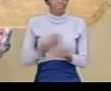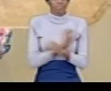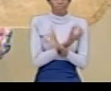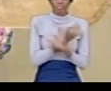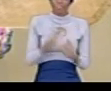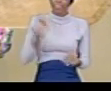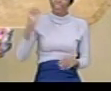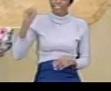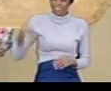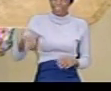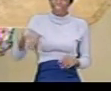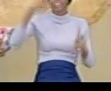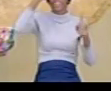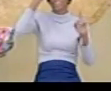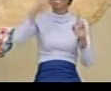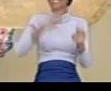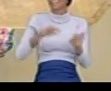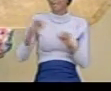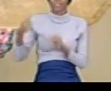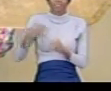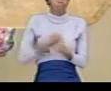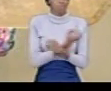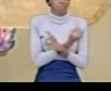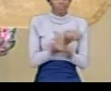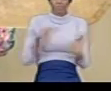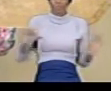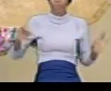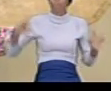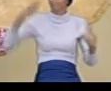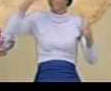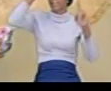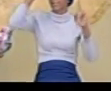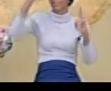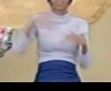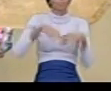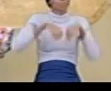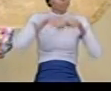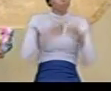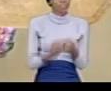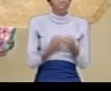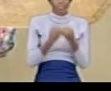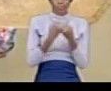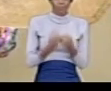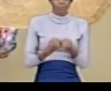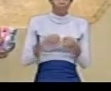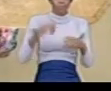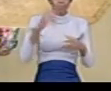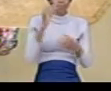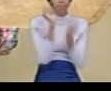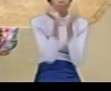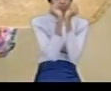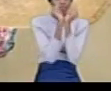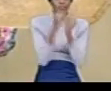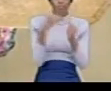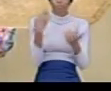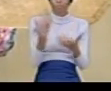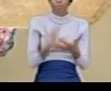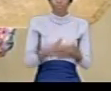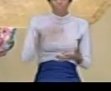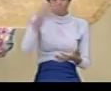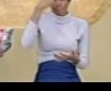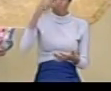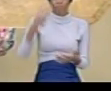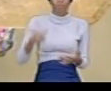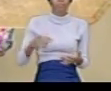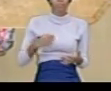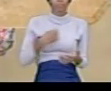Set me free, set me free. Yes, he broke the bands of prison